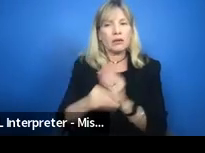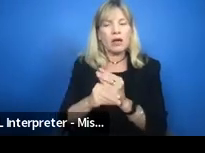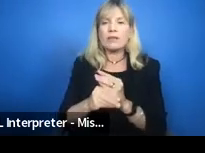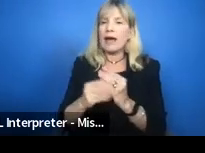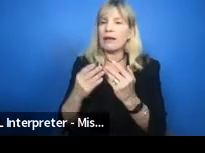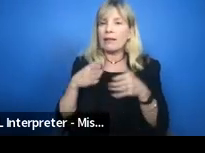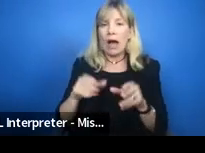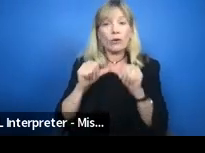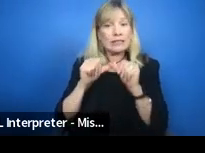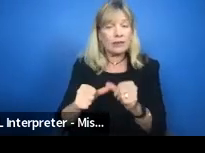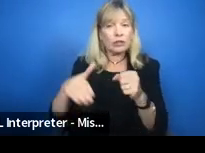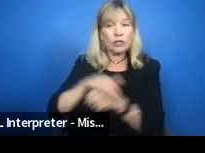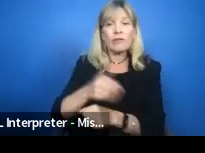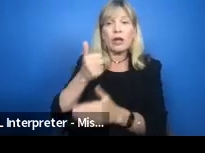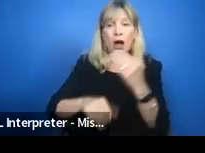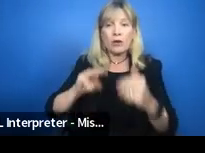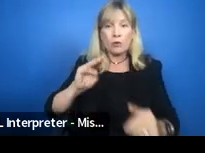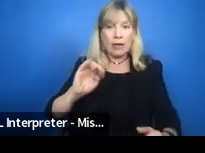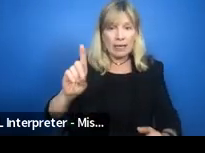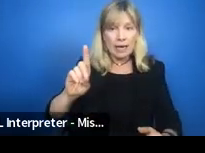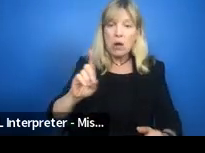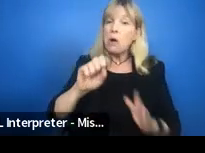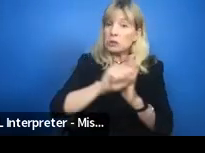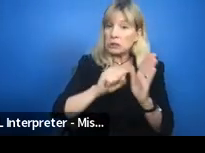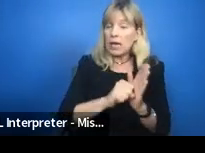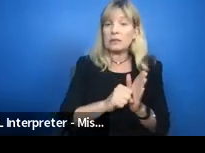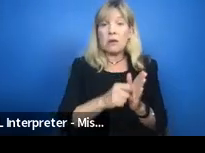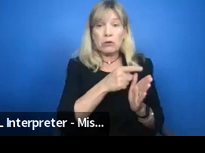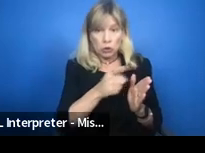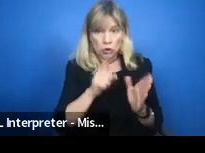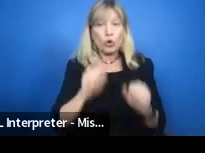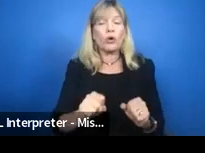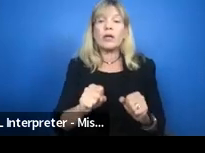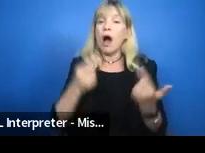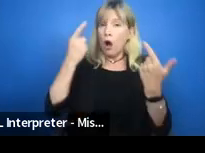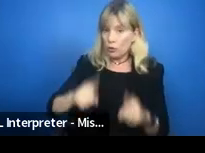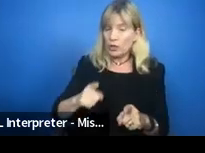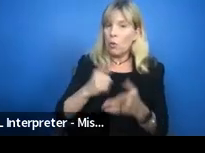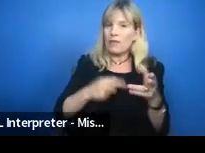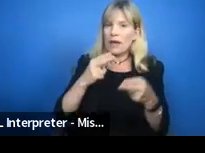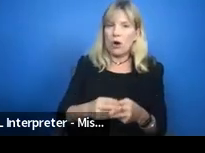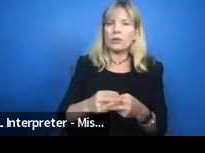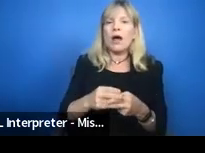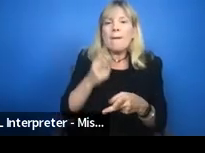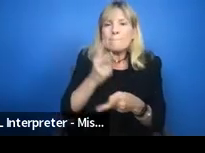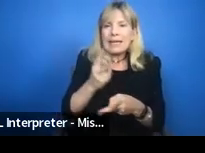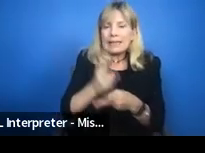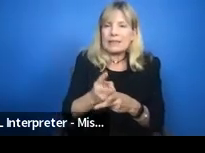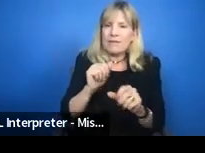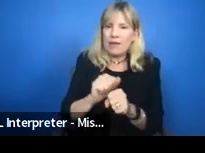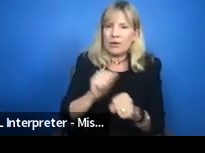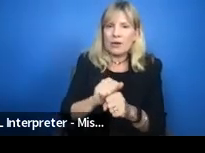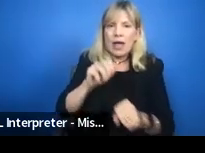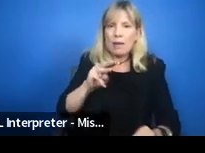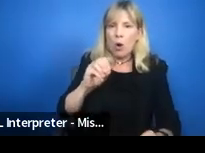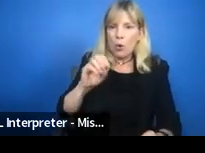under Medicaid. So states were given the option to agree to what was called a maintenance of effort, or an